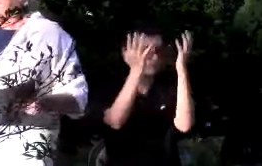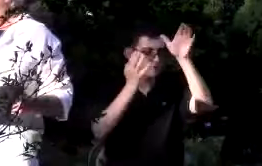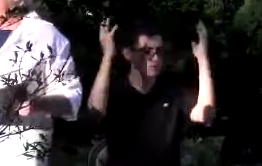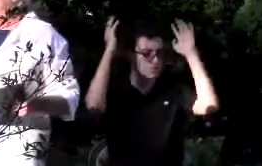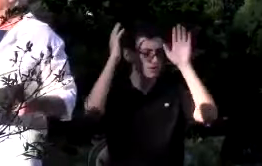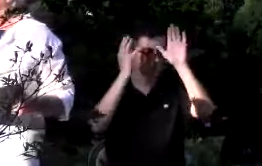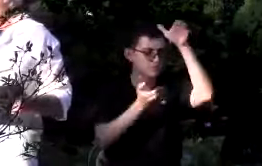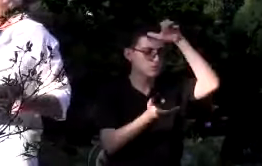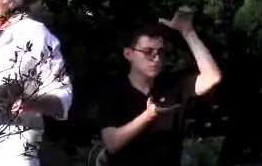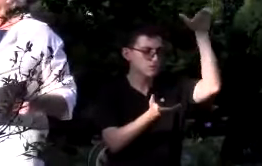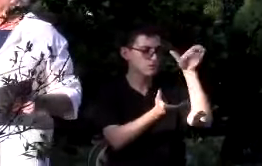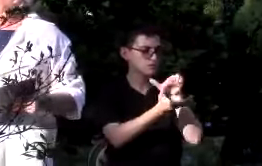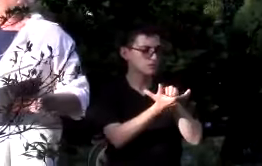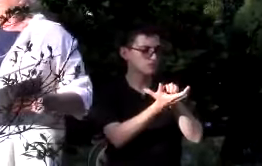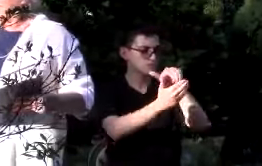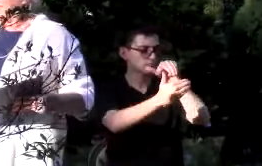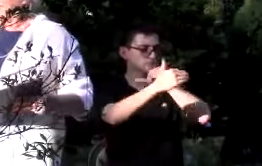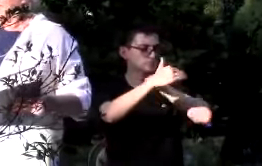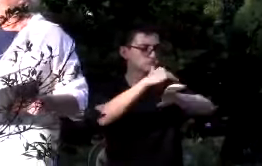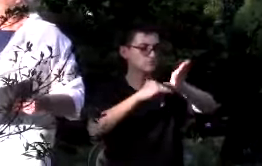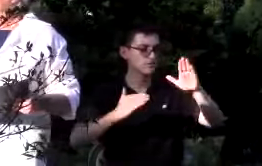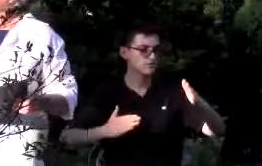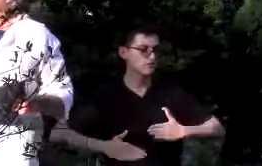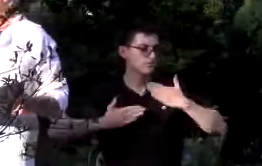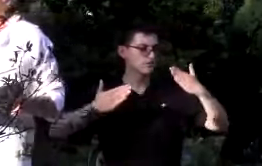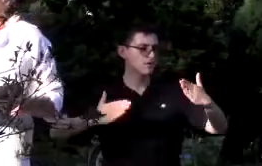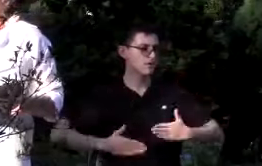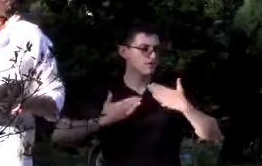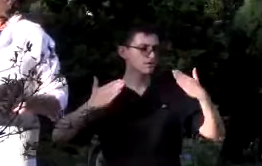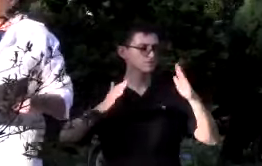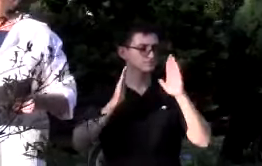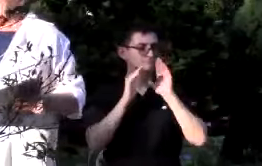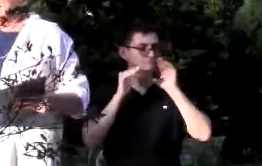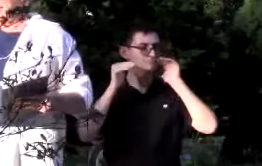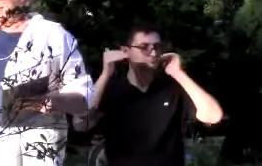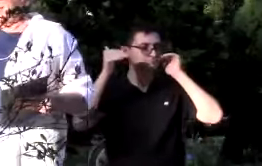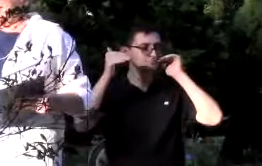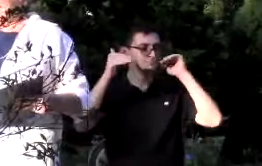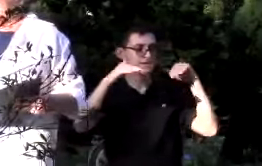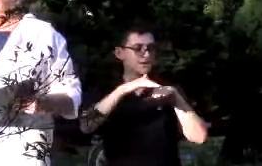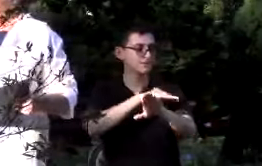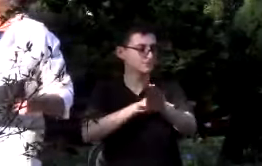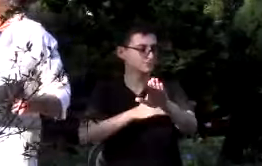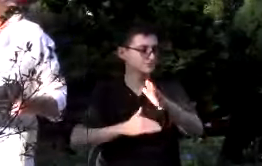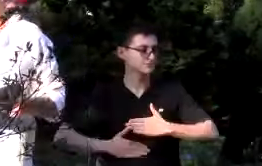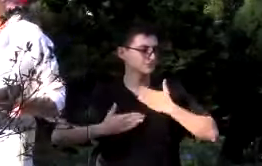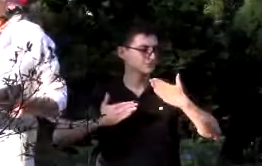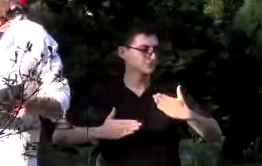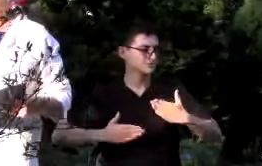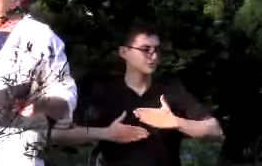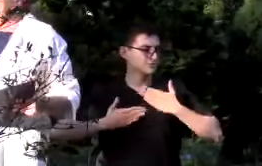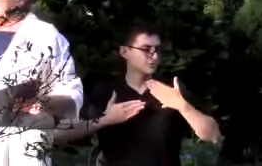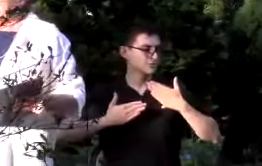u'v'tzala, toch emuni yom segula, boyi